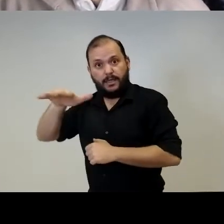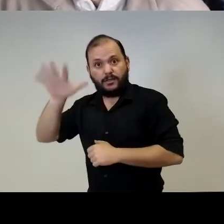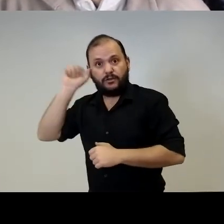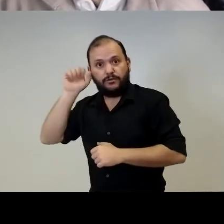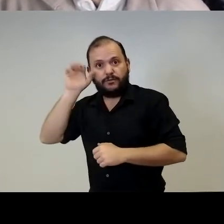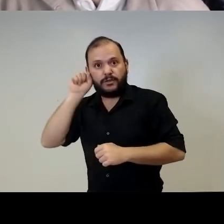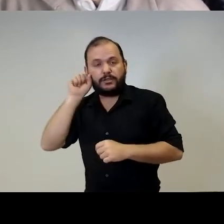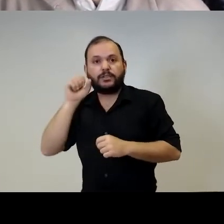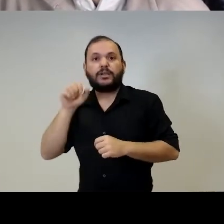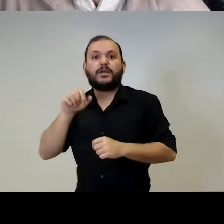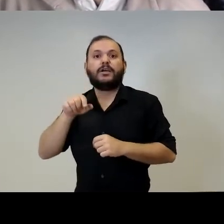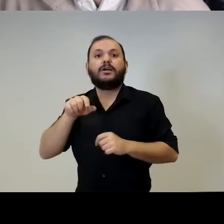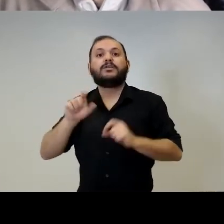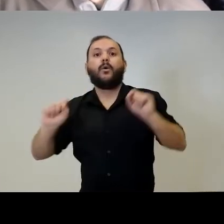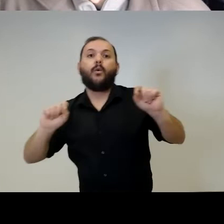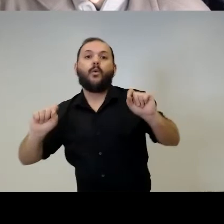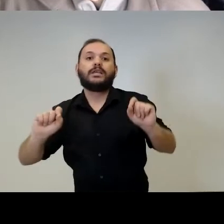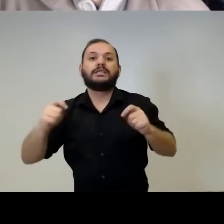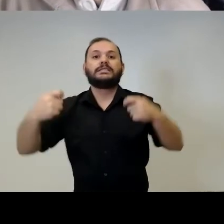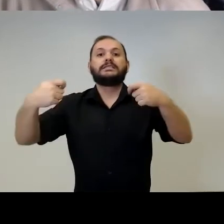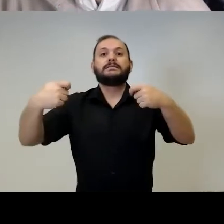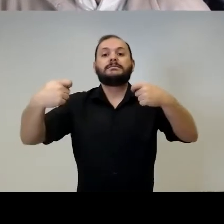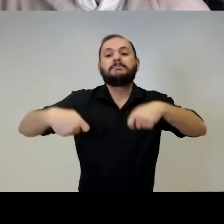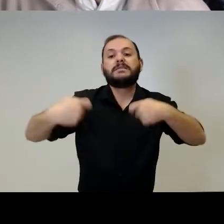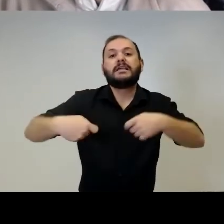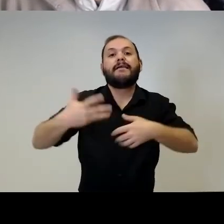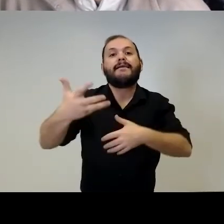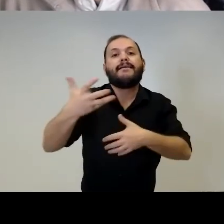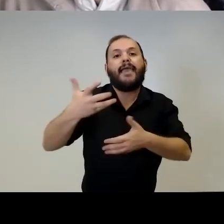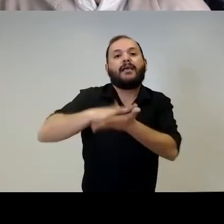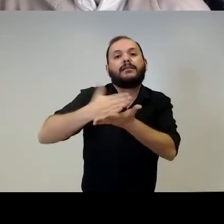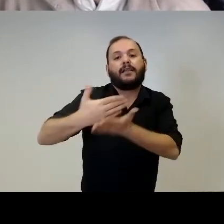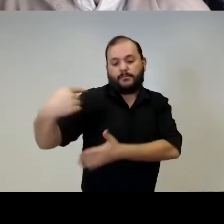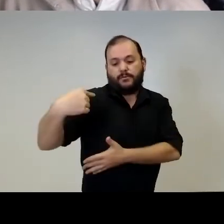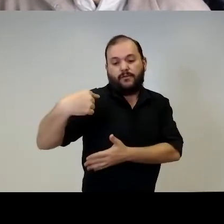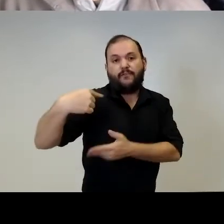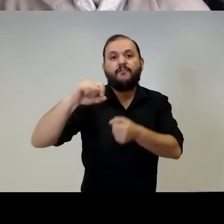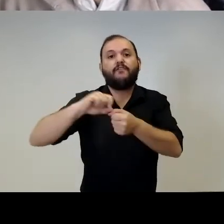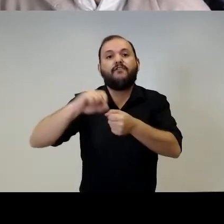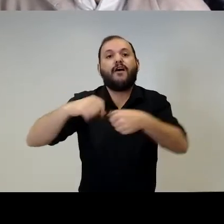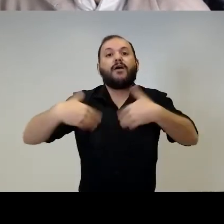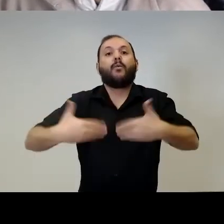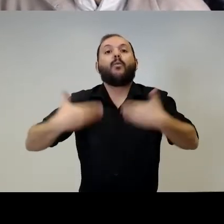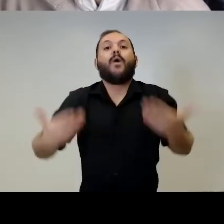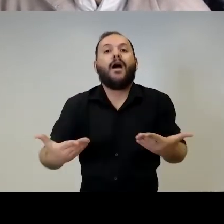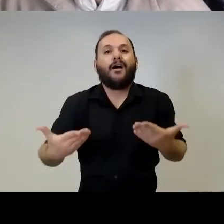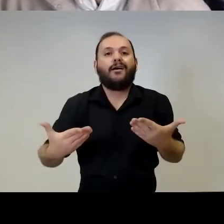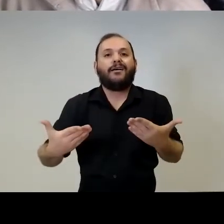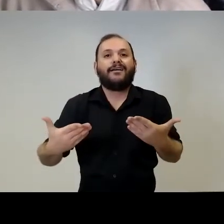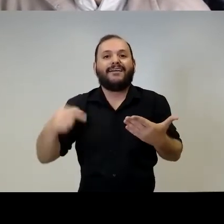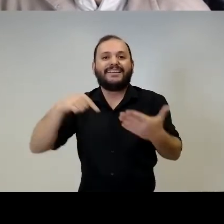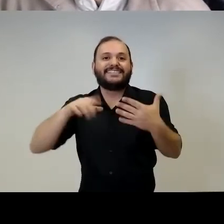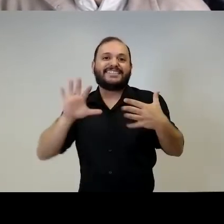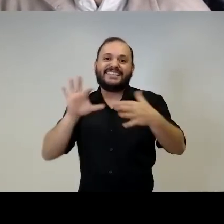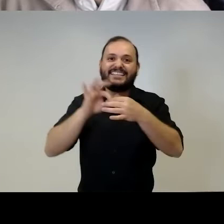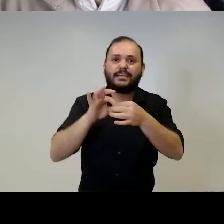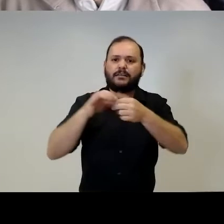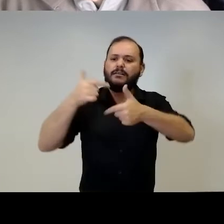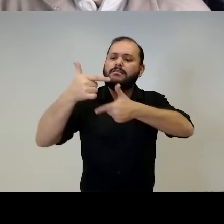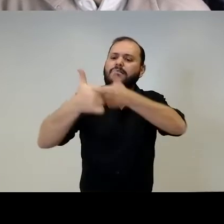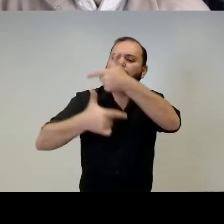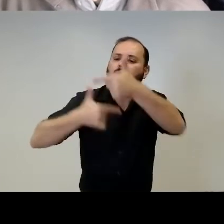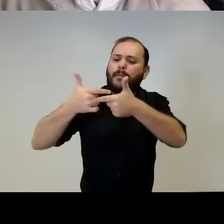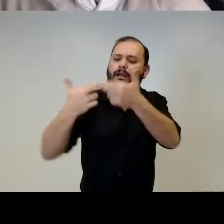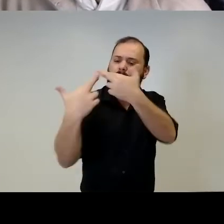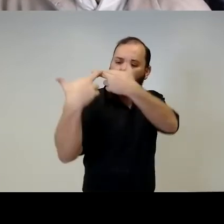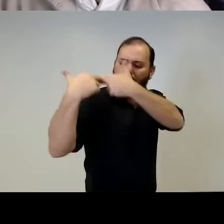interpreters to do was quite different from the role of interpreters as defined by codes of